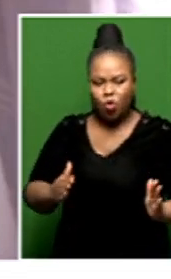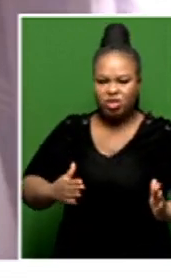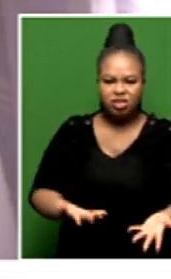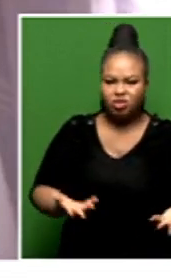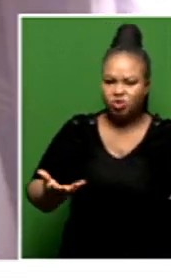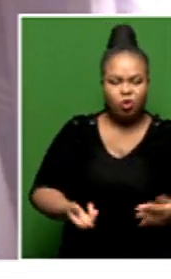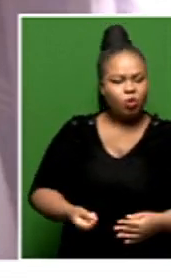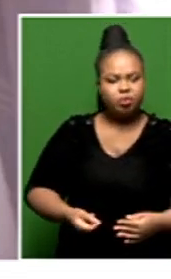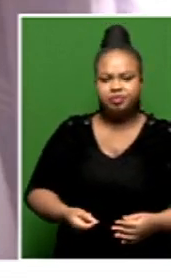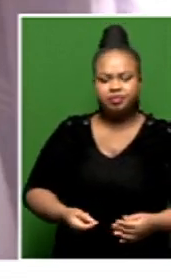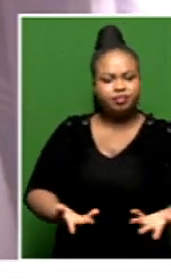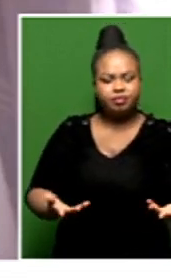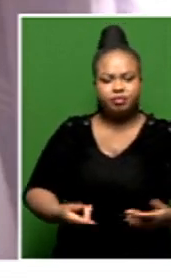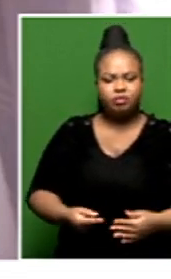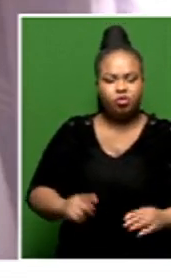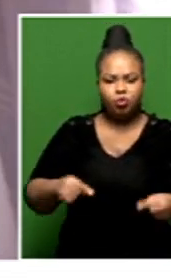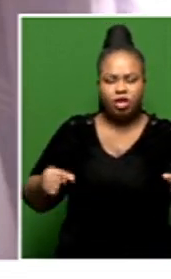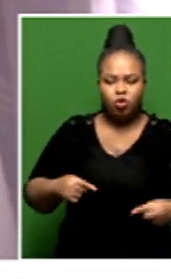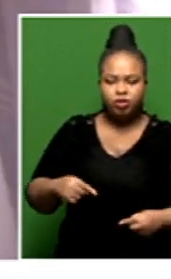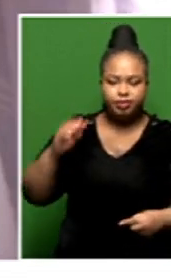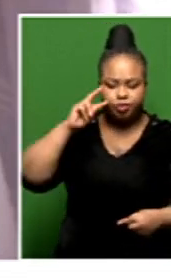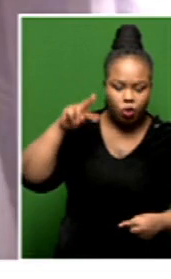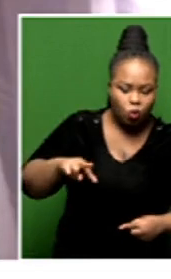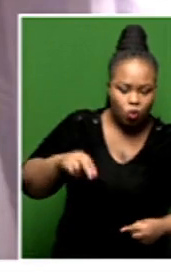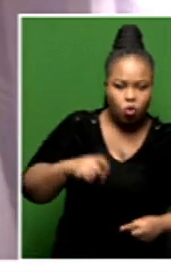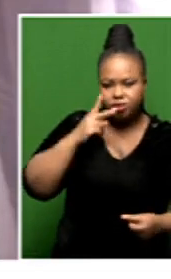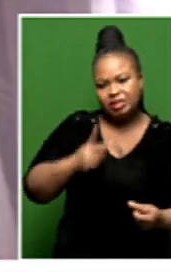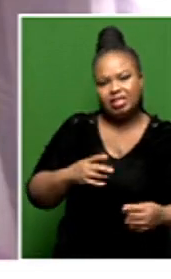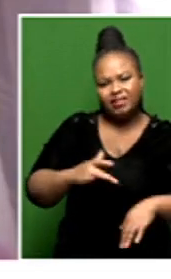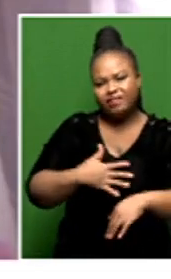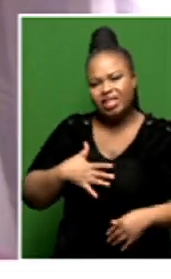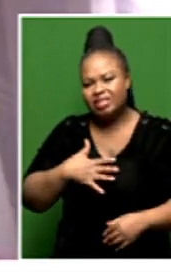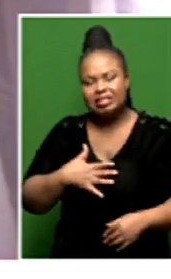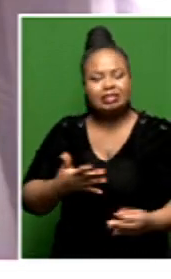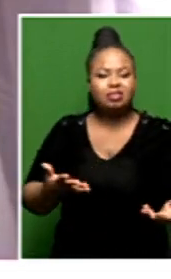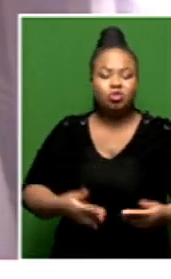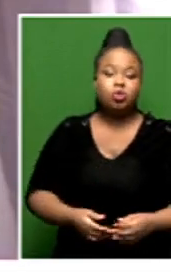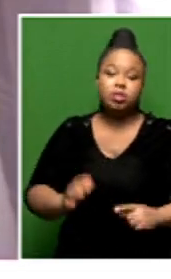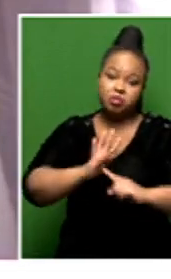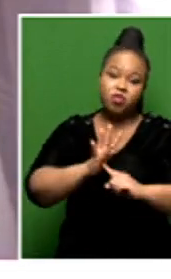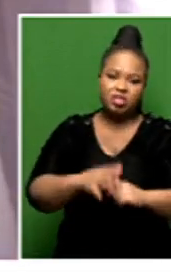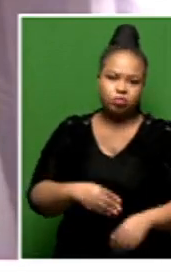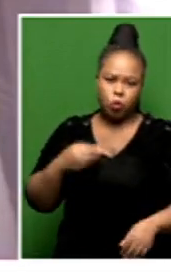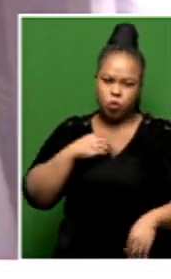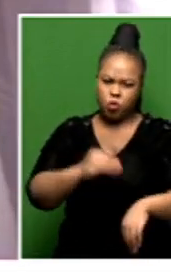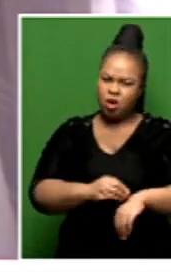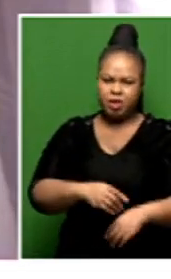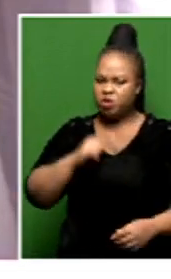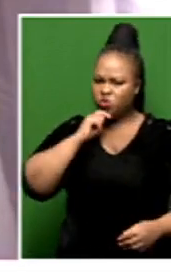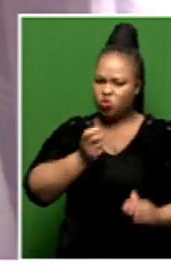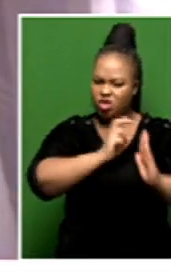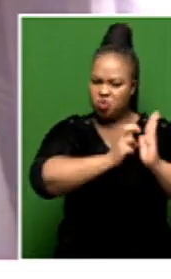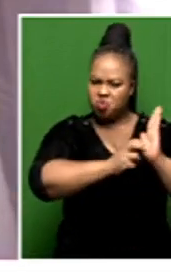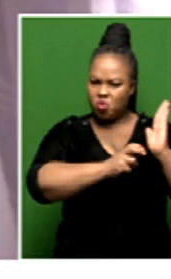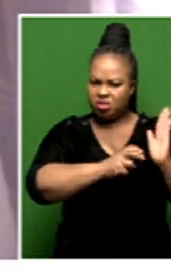of embalming is discouraged or anything like that. So it's a film that's really bothered me. The restrictions really bothered